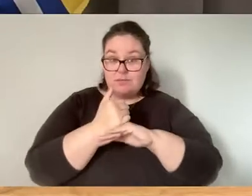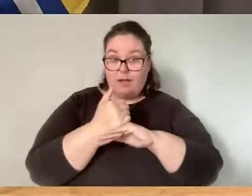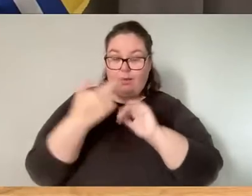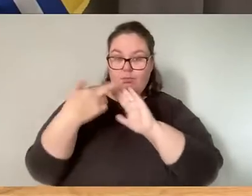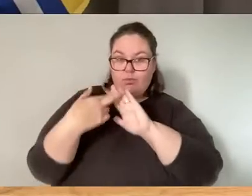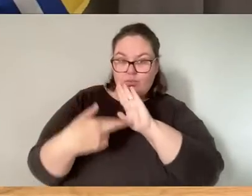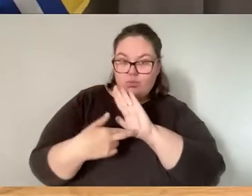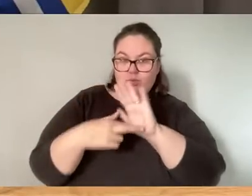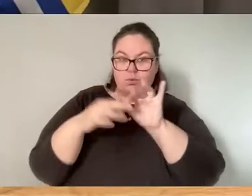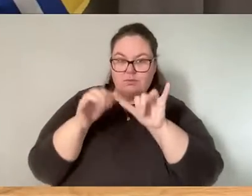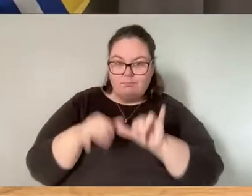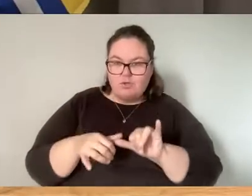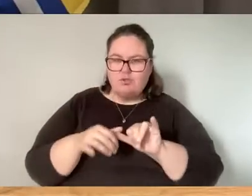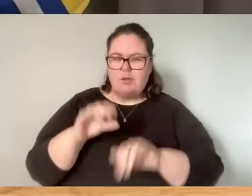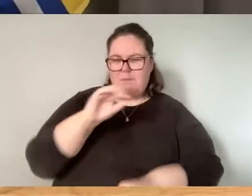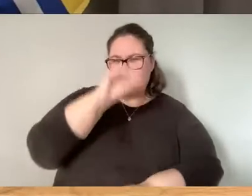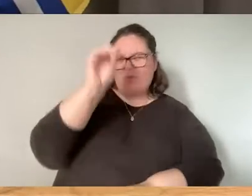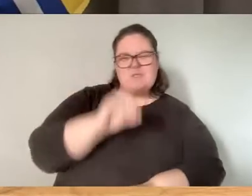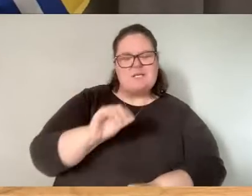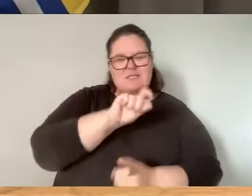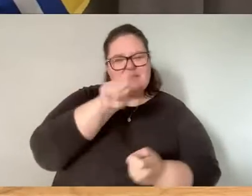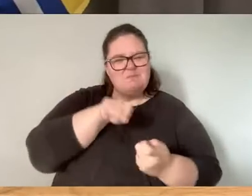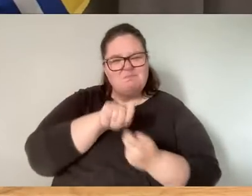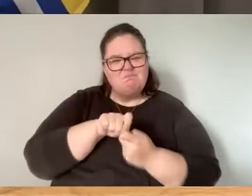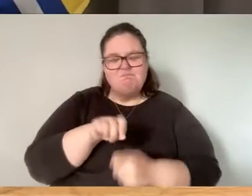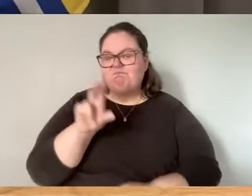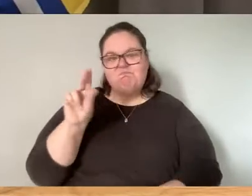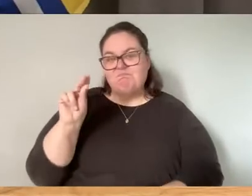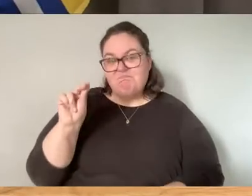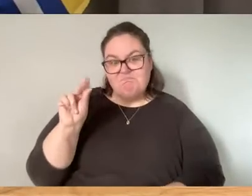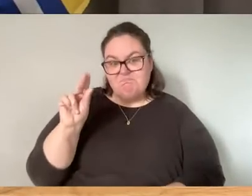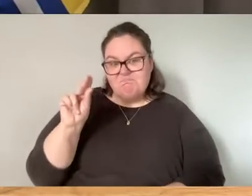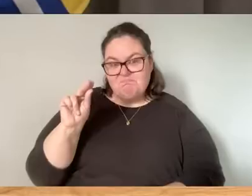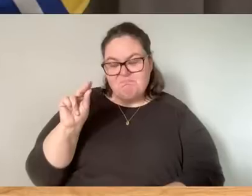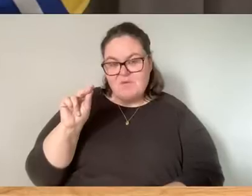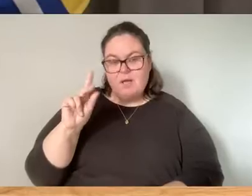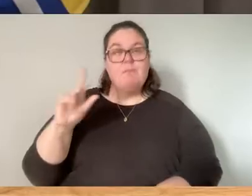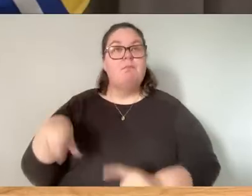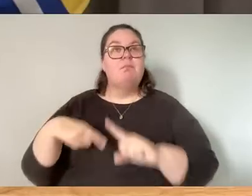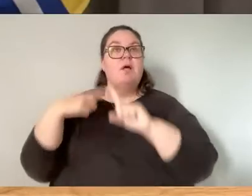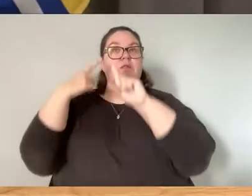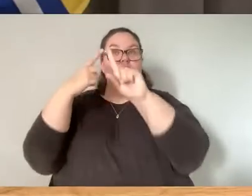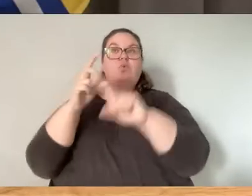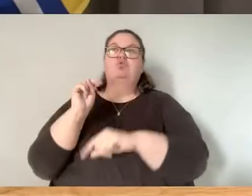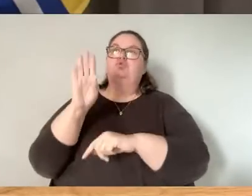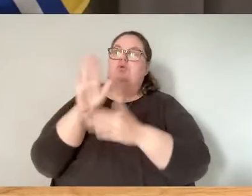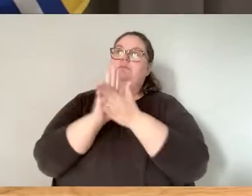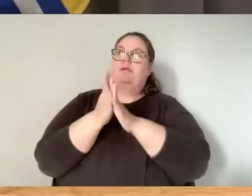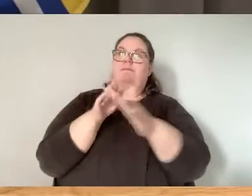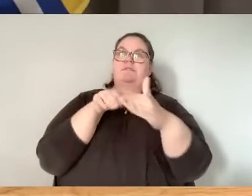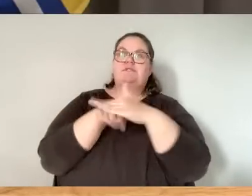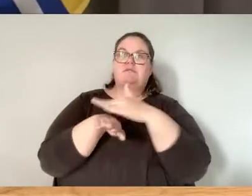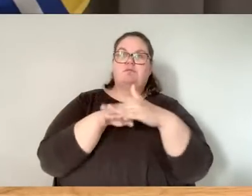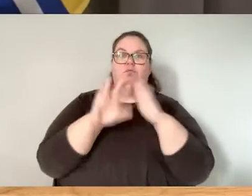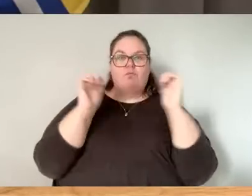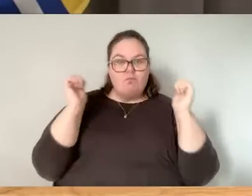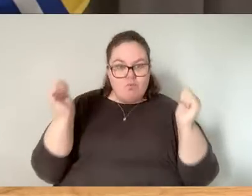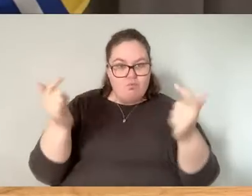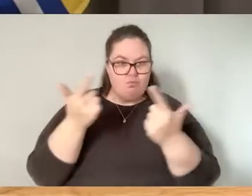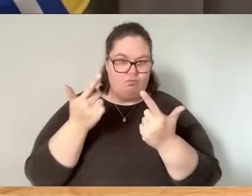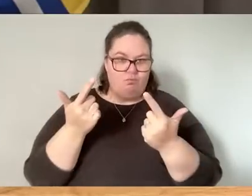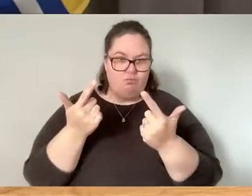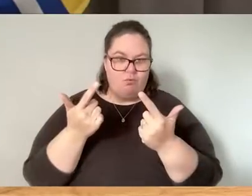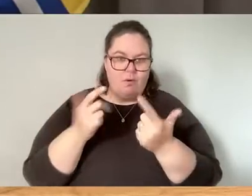a percentage number, but the objective is to make New Brunswick accessible for all. We have to work towards